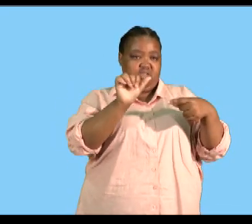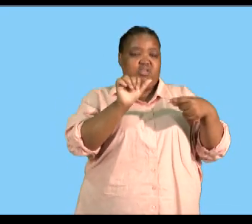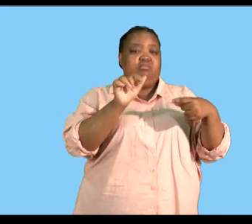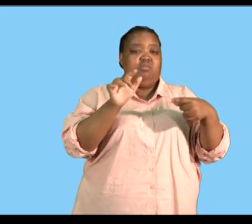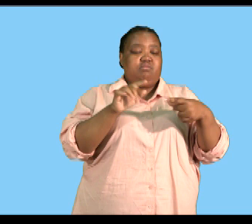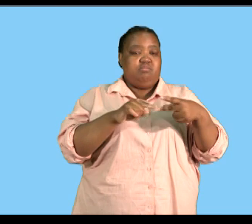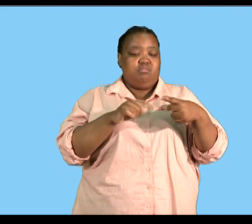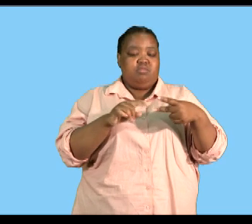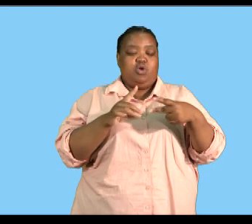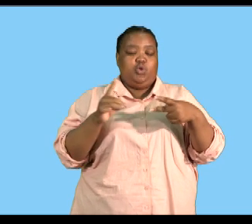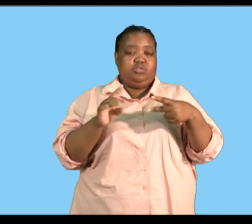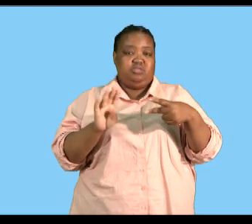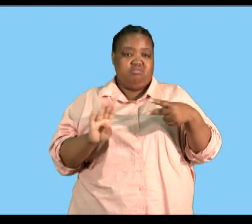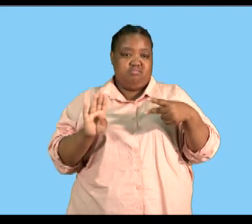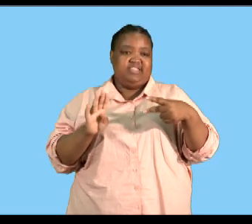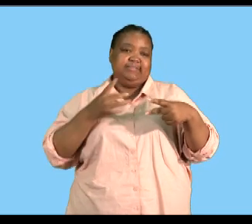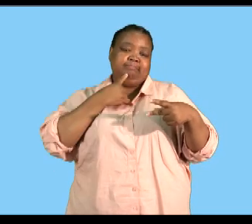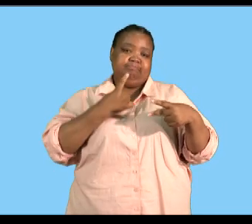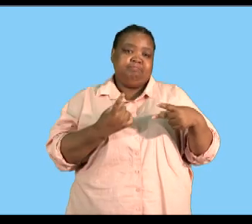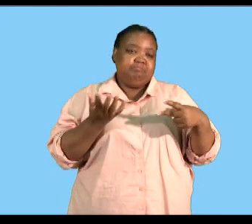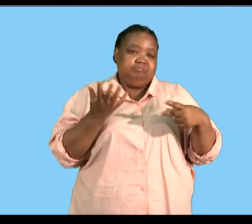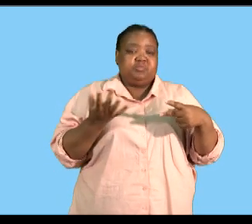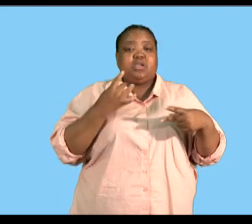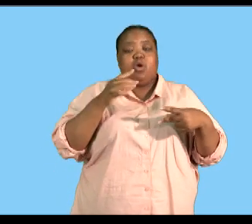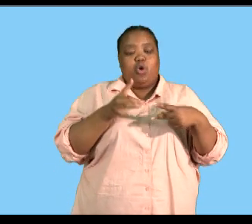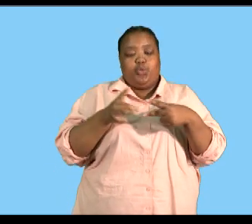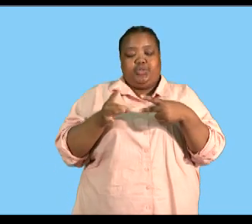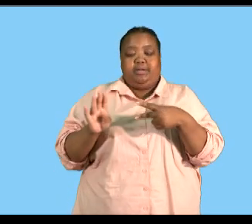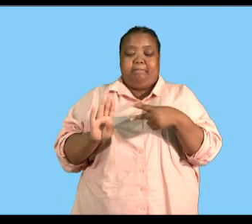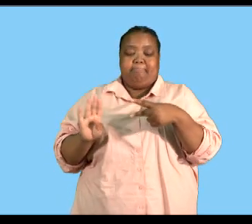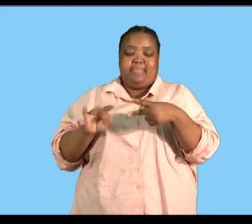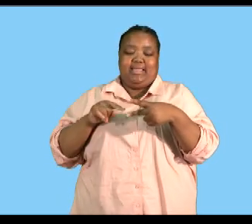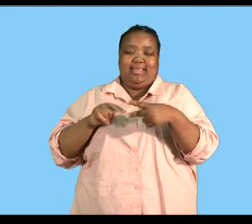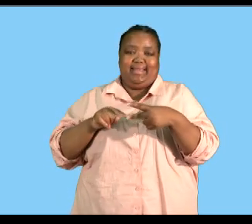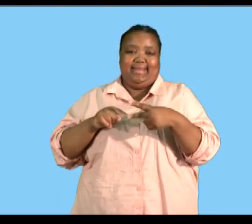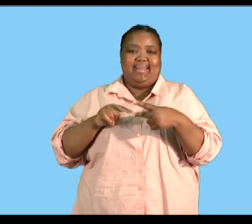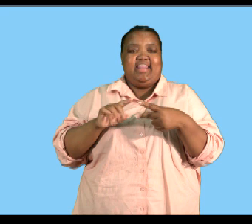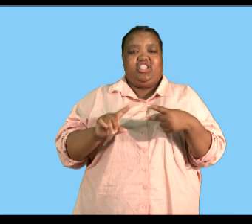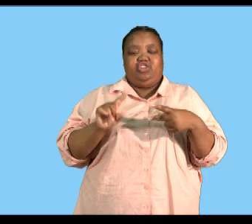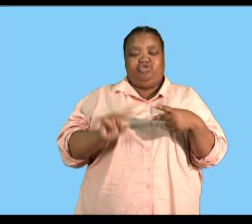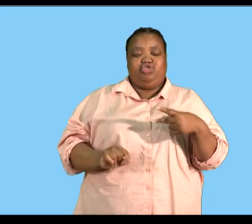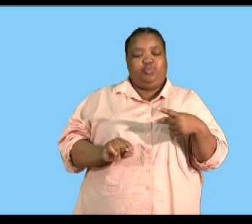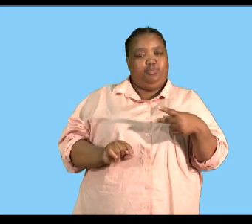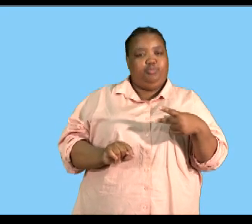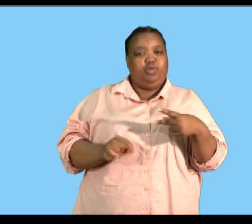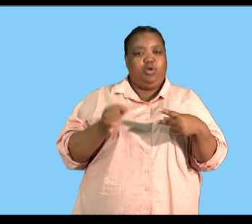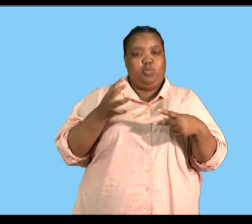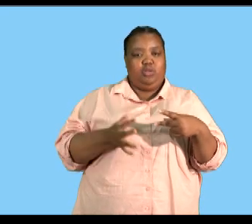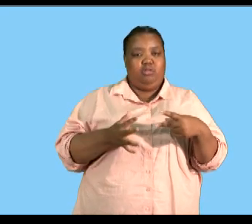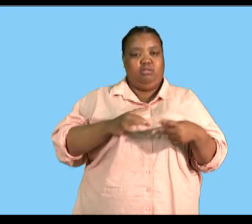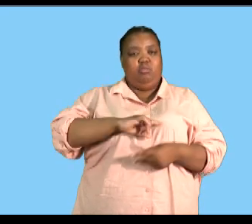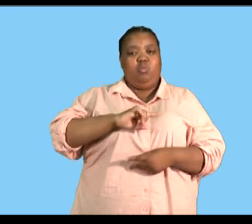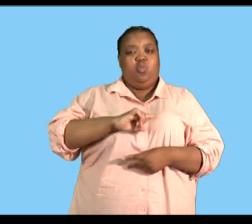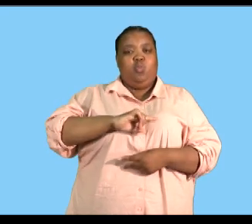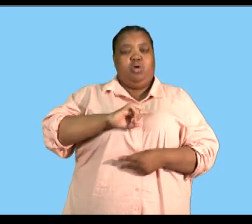B, we can say it is option B. So option B will be cheaper or economical